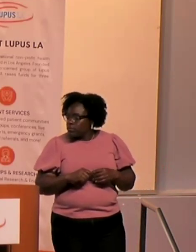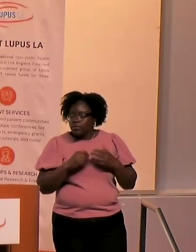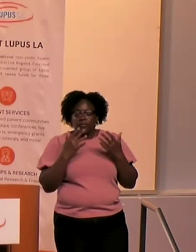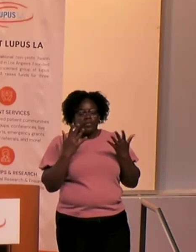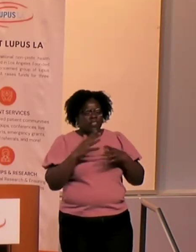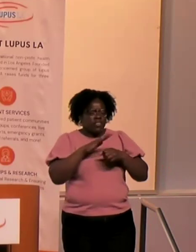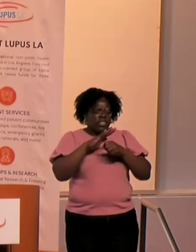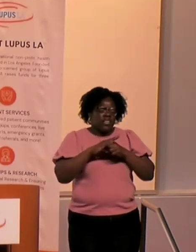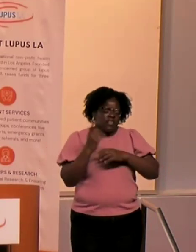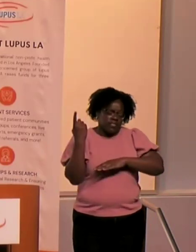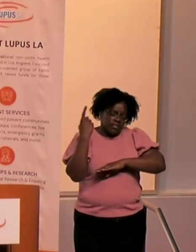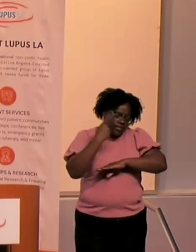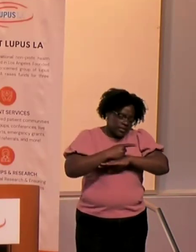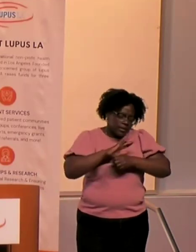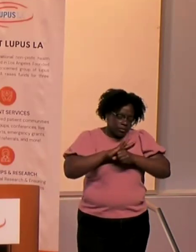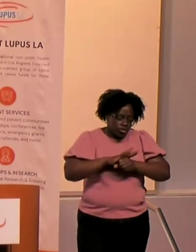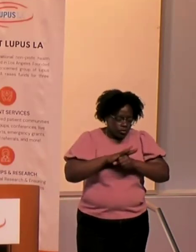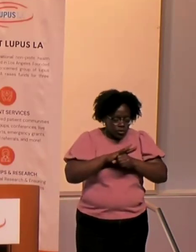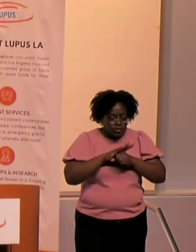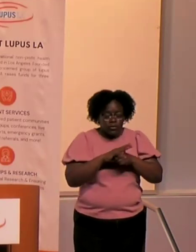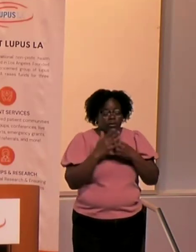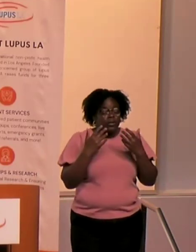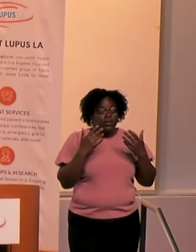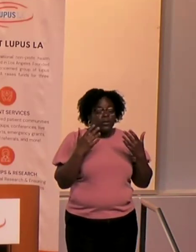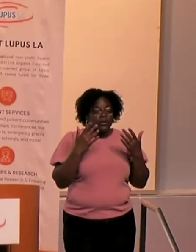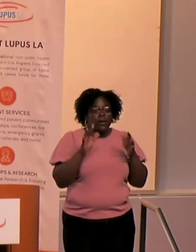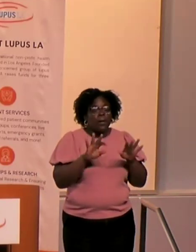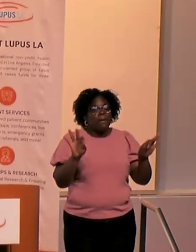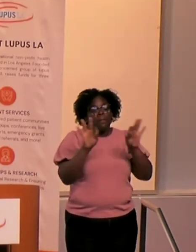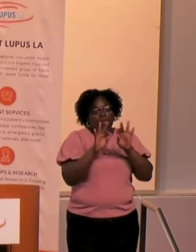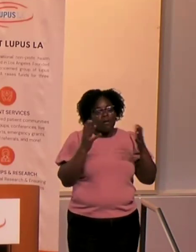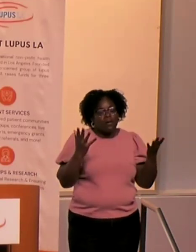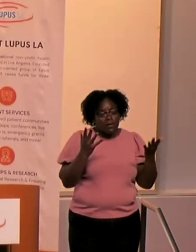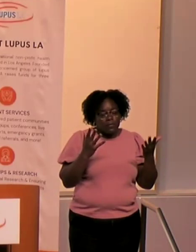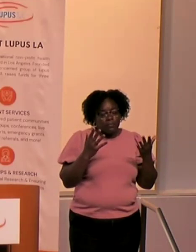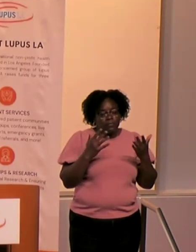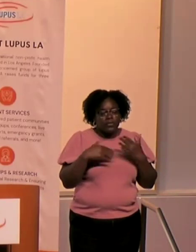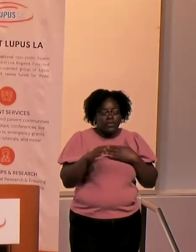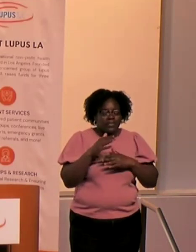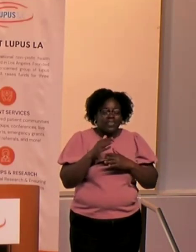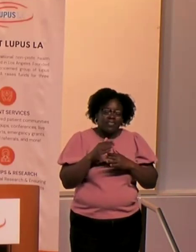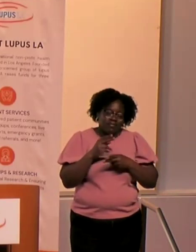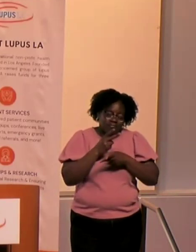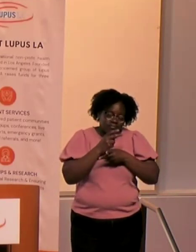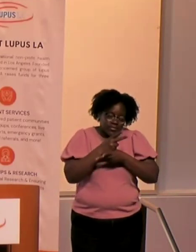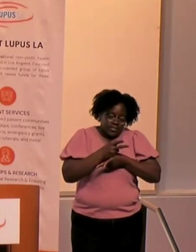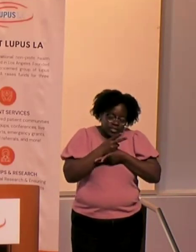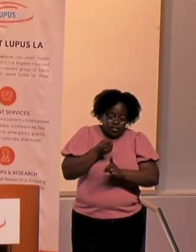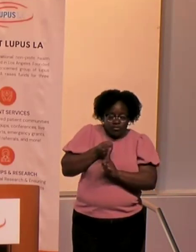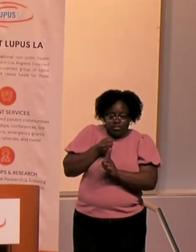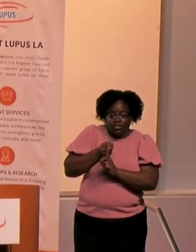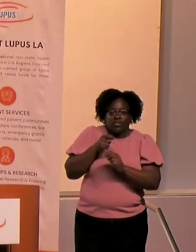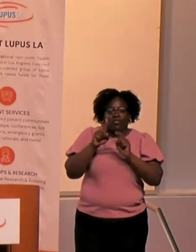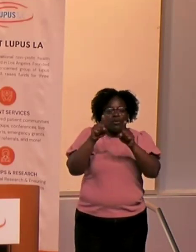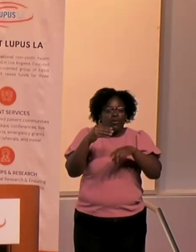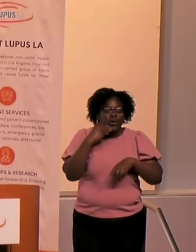a long stressful day, it's very important as a lupus patient to find some self-care time, going home, turning